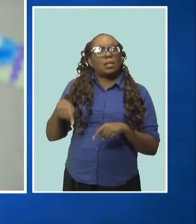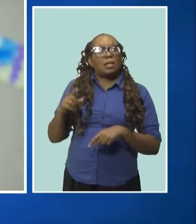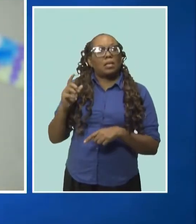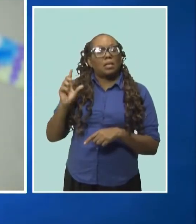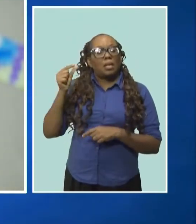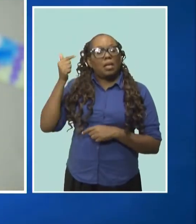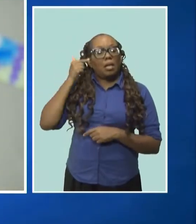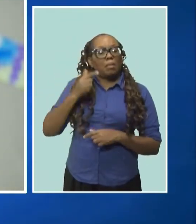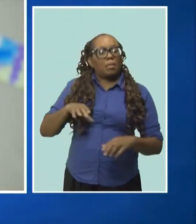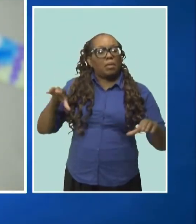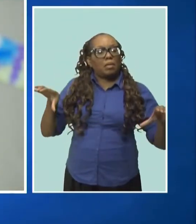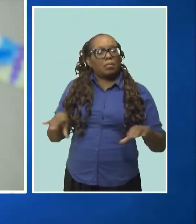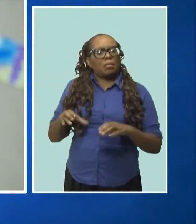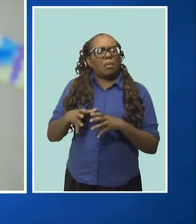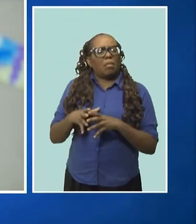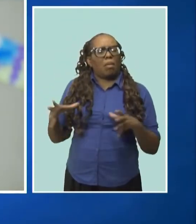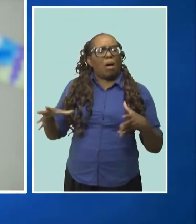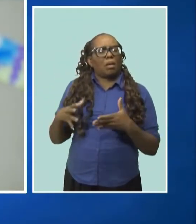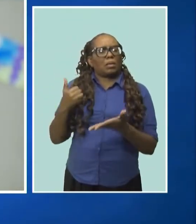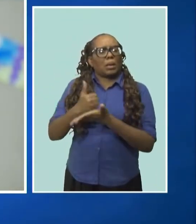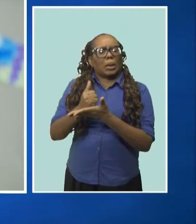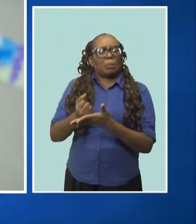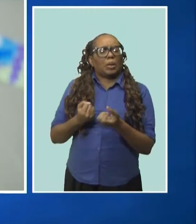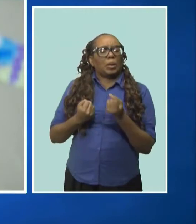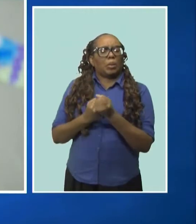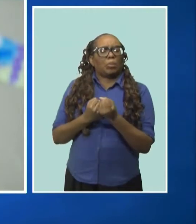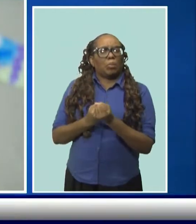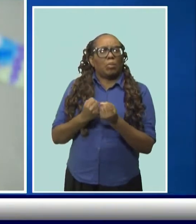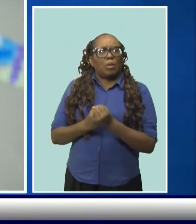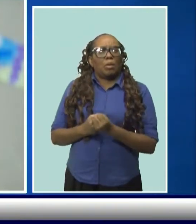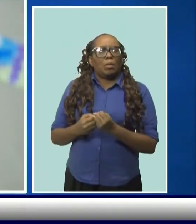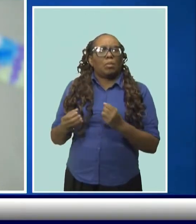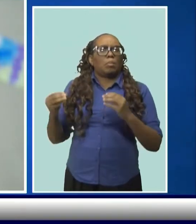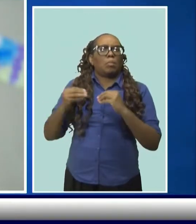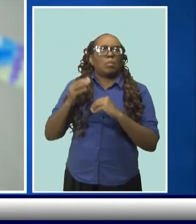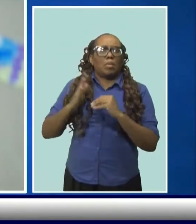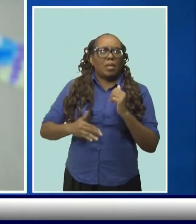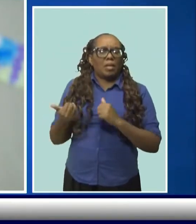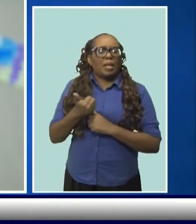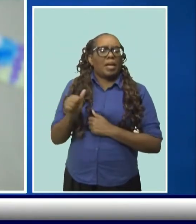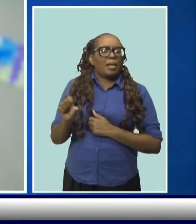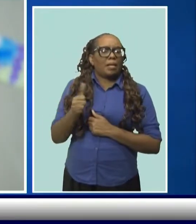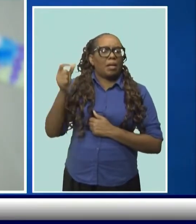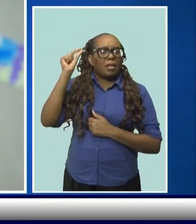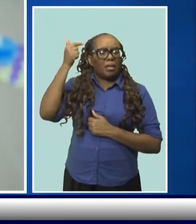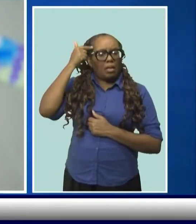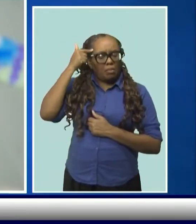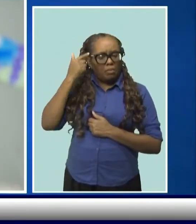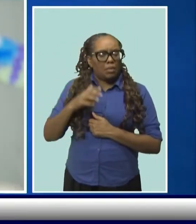done more for people in this country than any other government as it relates to the social services.